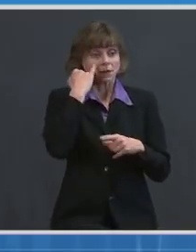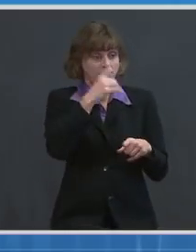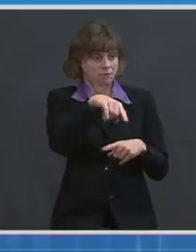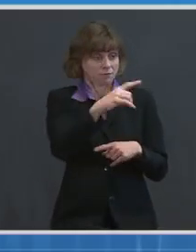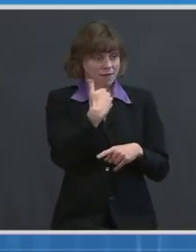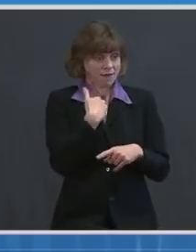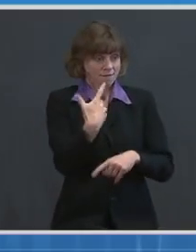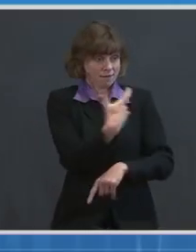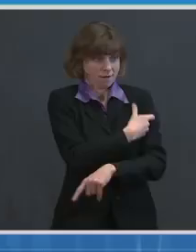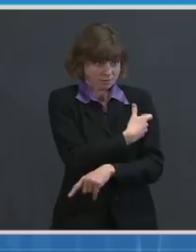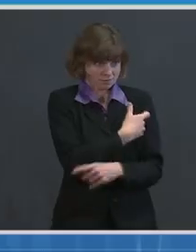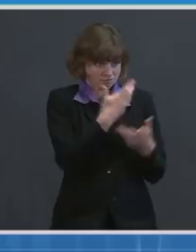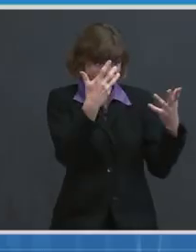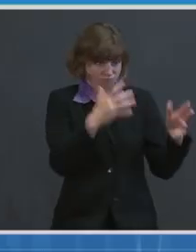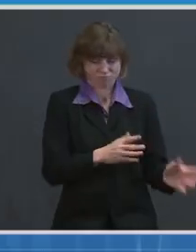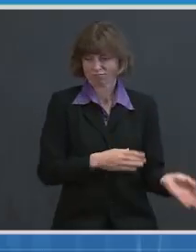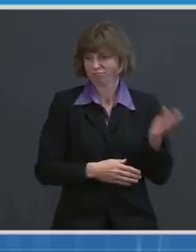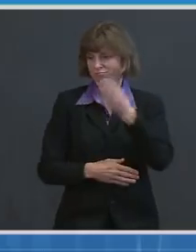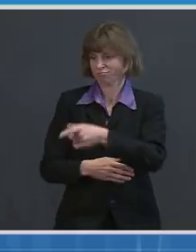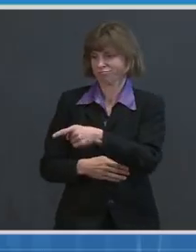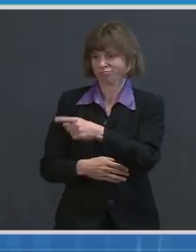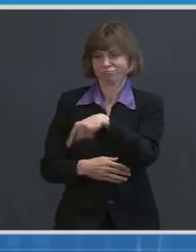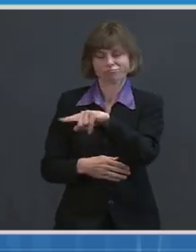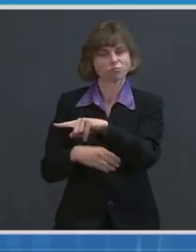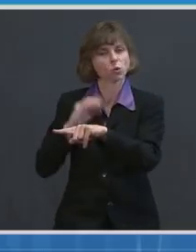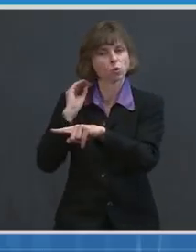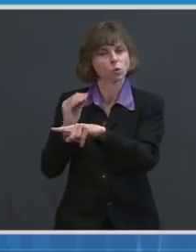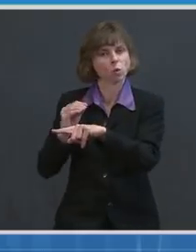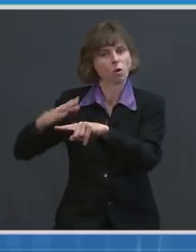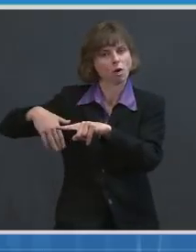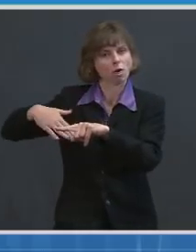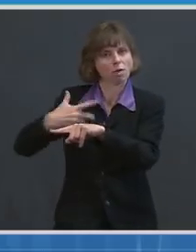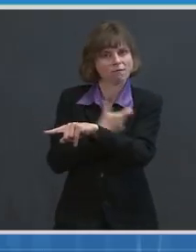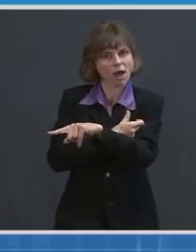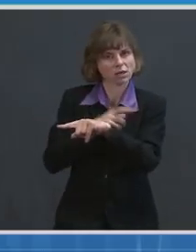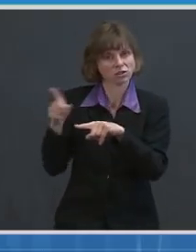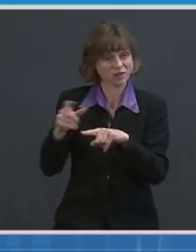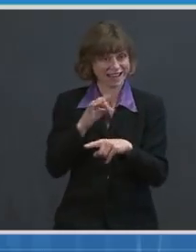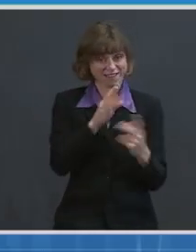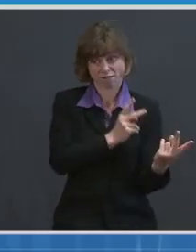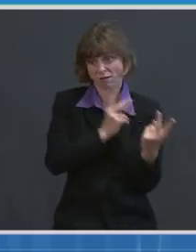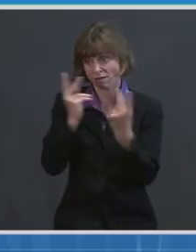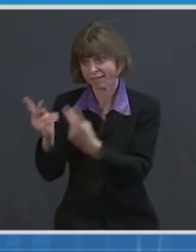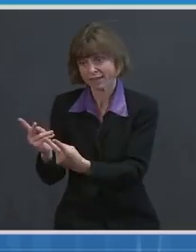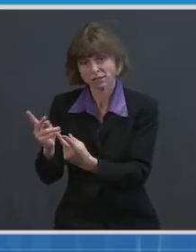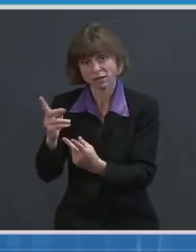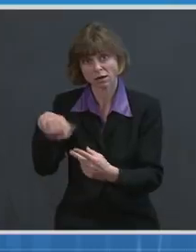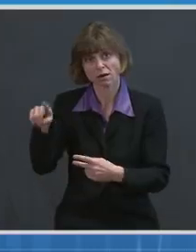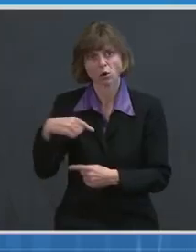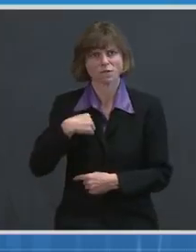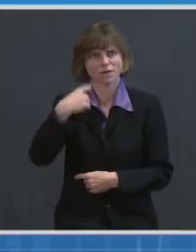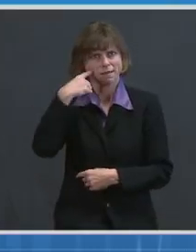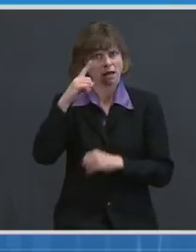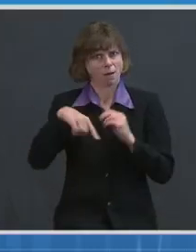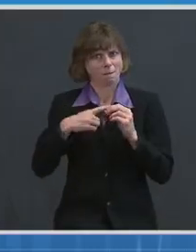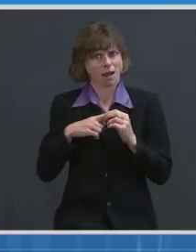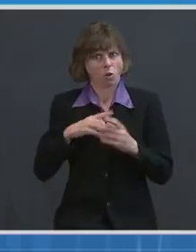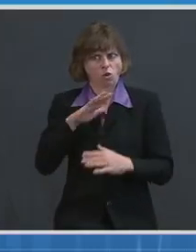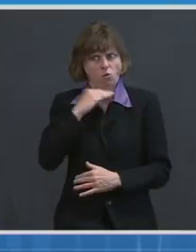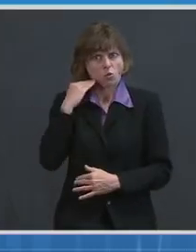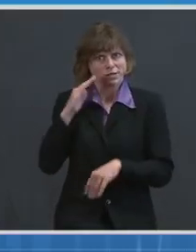people. When fully vaccinated people visit with unvaccinated people, we have to consider the underlying risks of